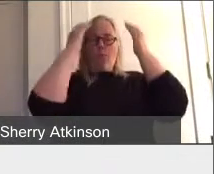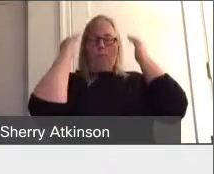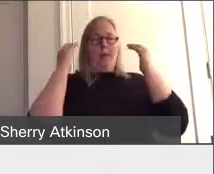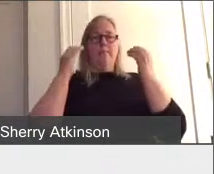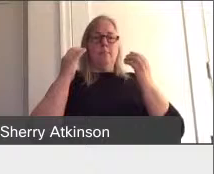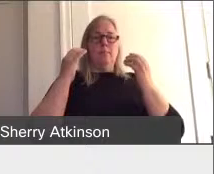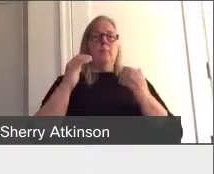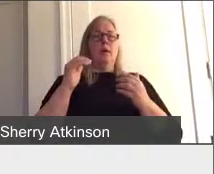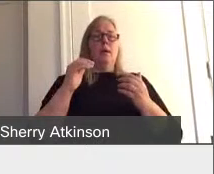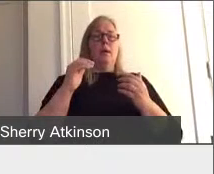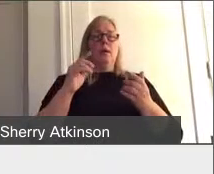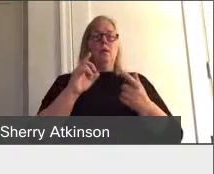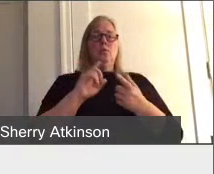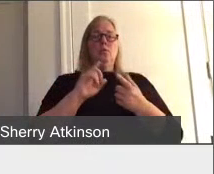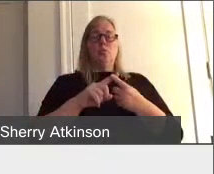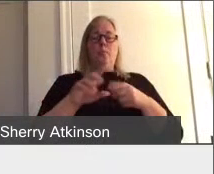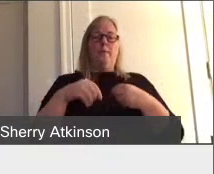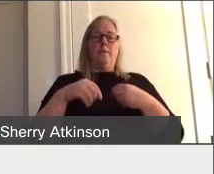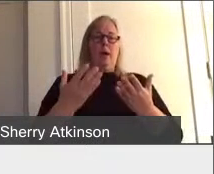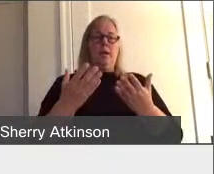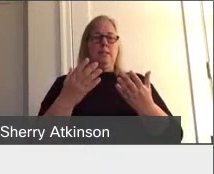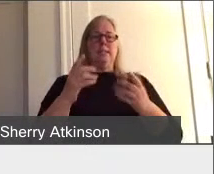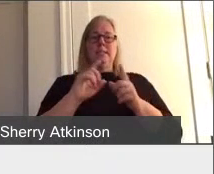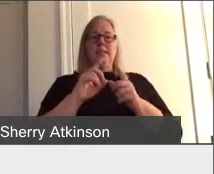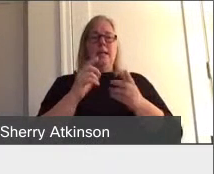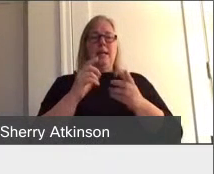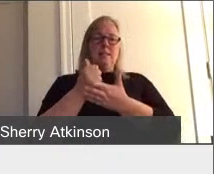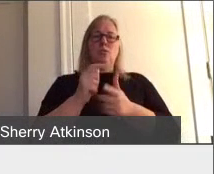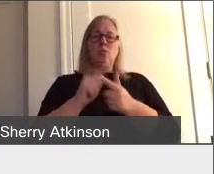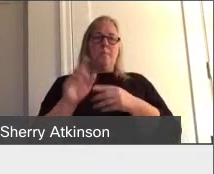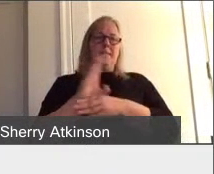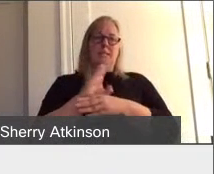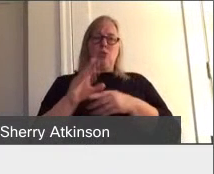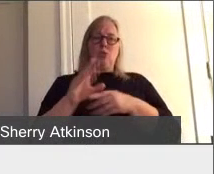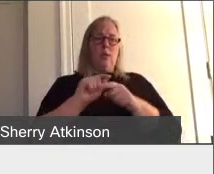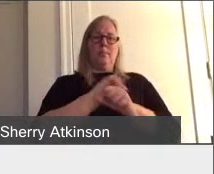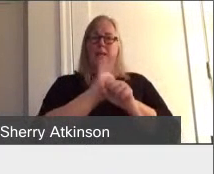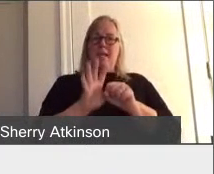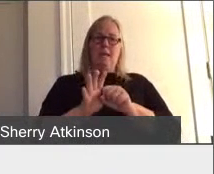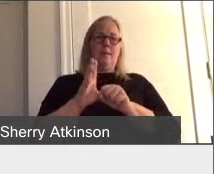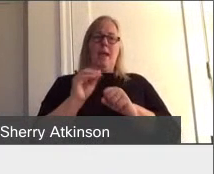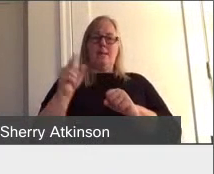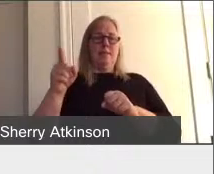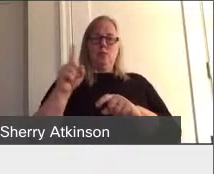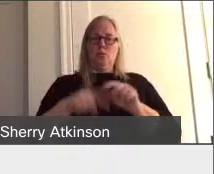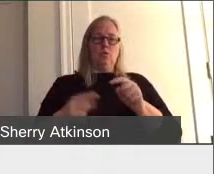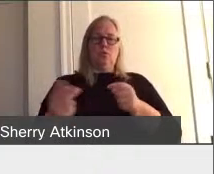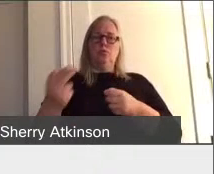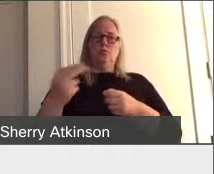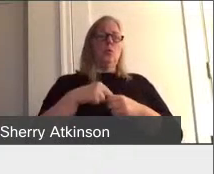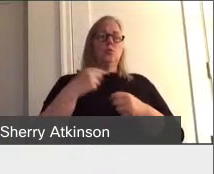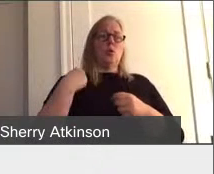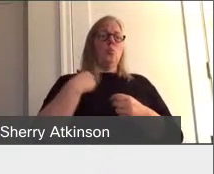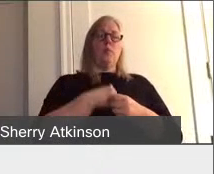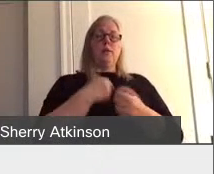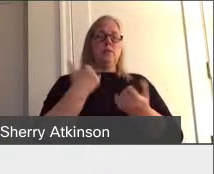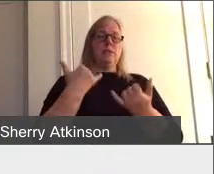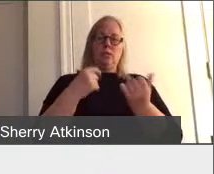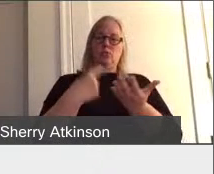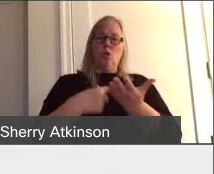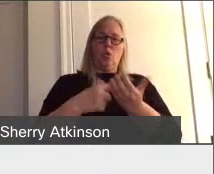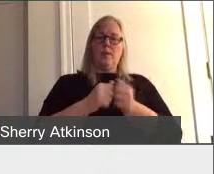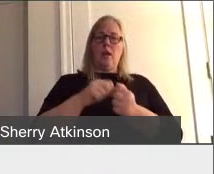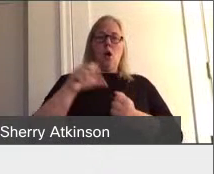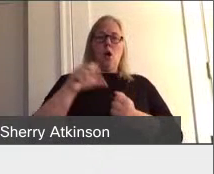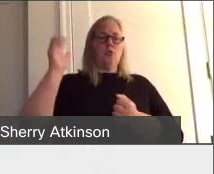to impacted business during this pandemic, and we're not able to do that. So we're still talking with other speakers to see whether